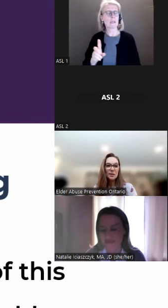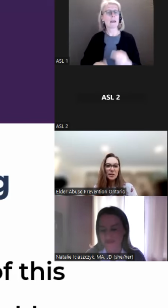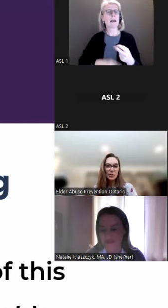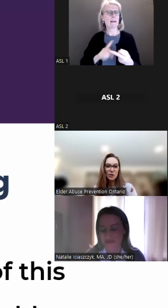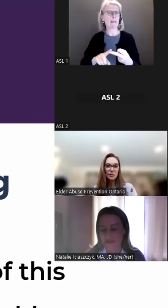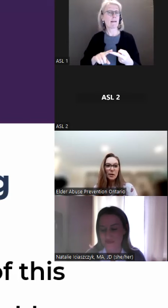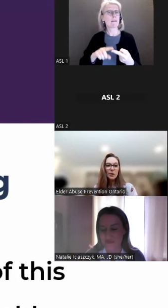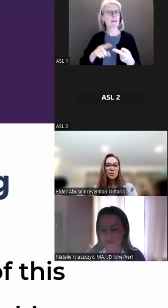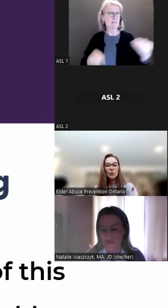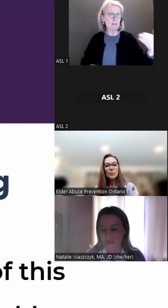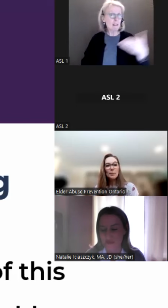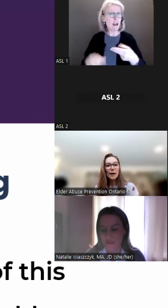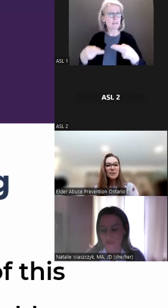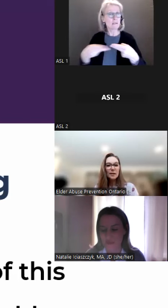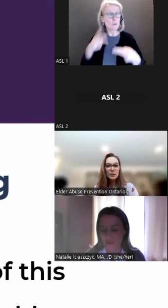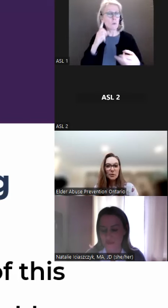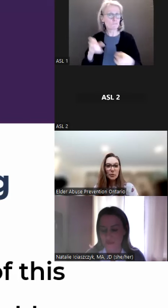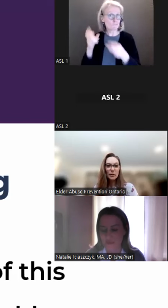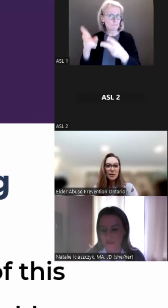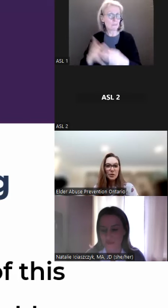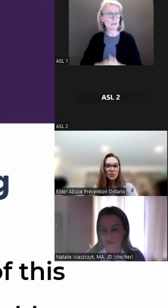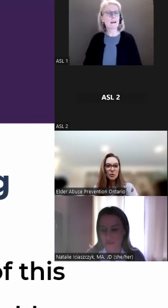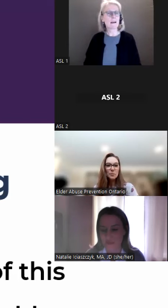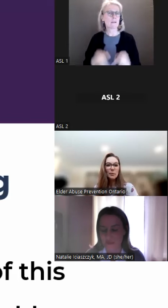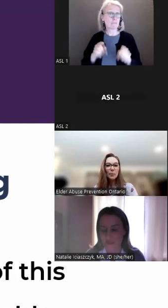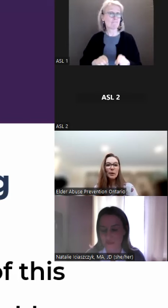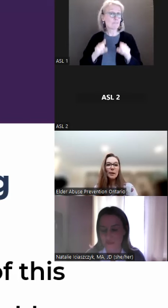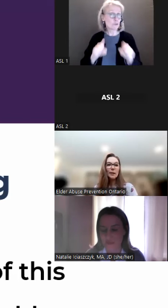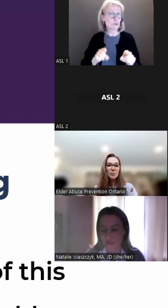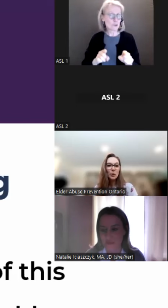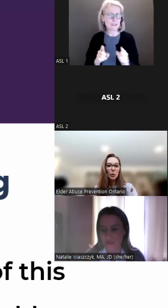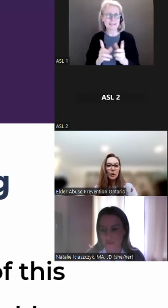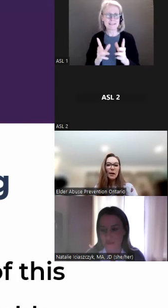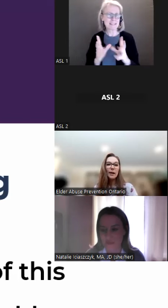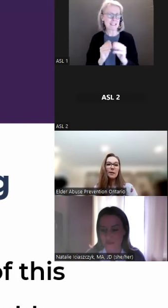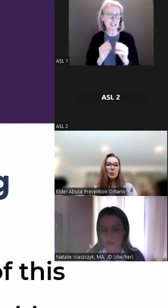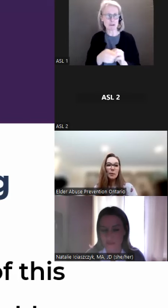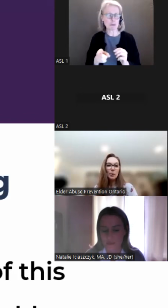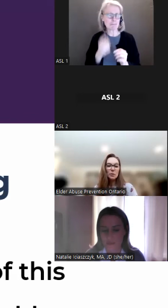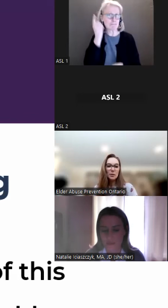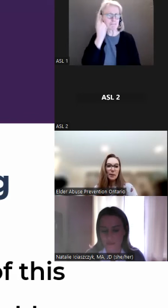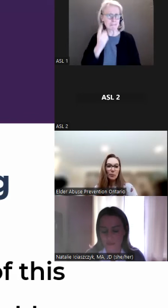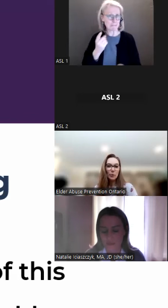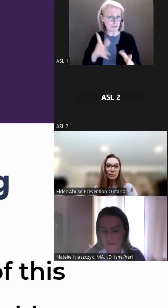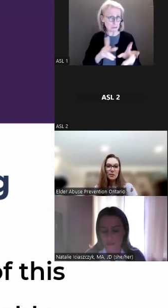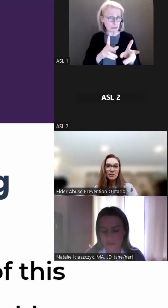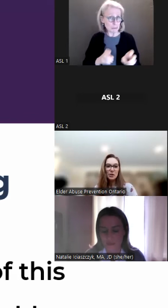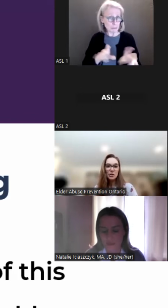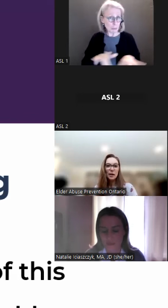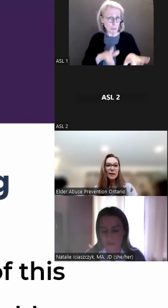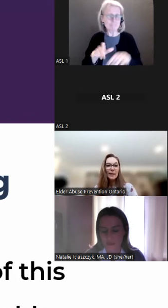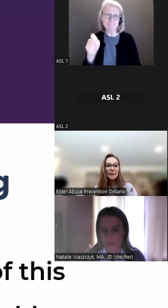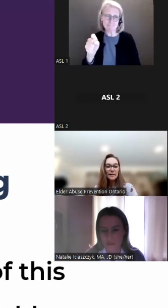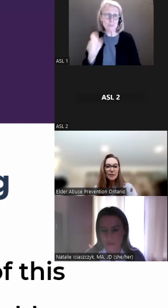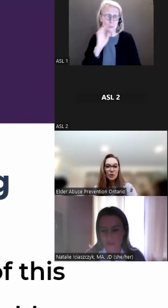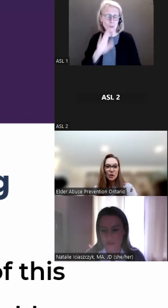PowerPoint presentation. So I know people asked that during the session, so just be reminded that is recorded and it will be posted, the PowerPoint